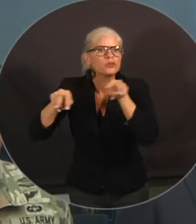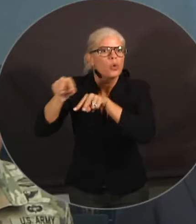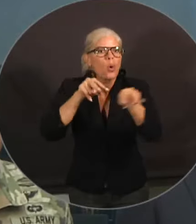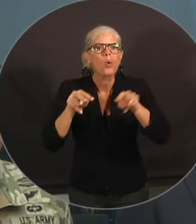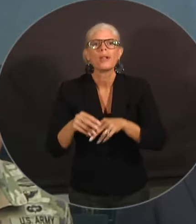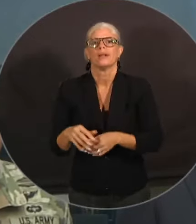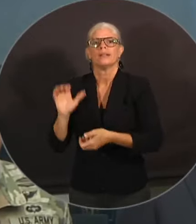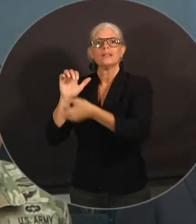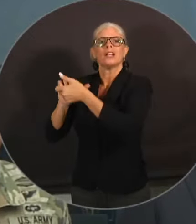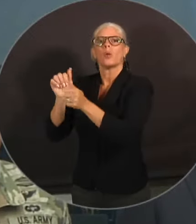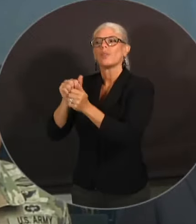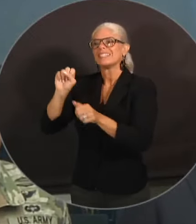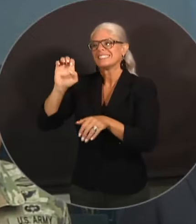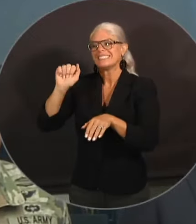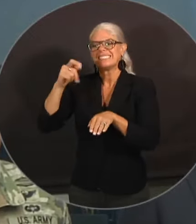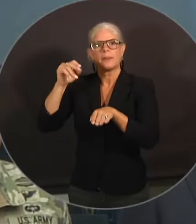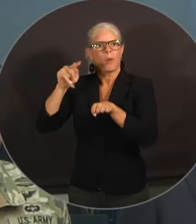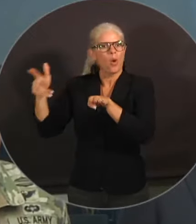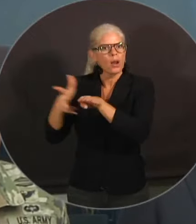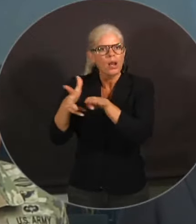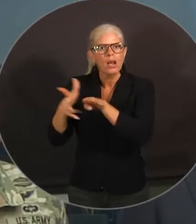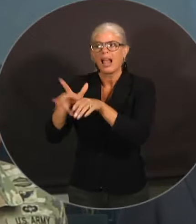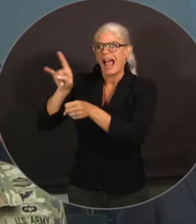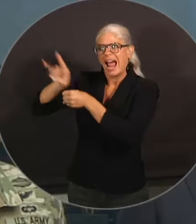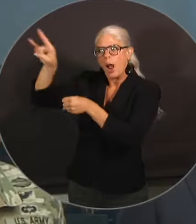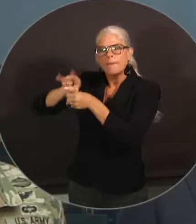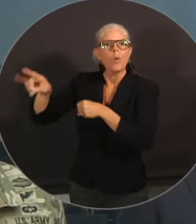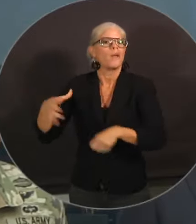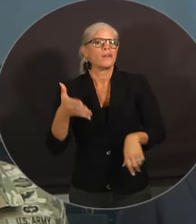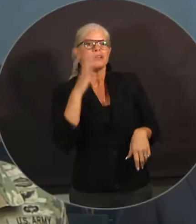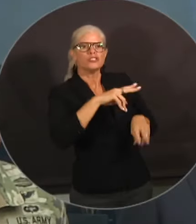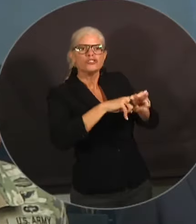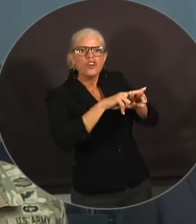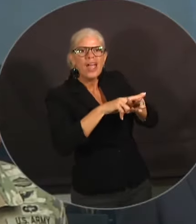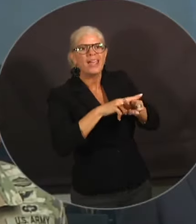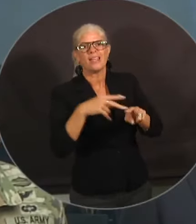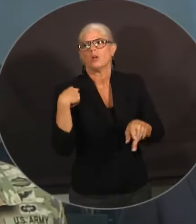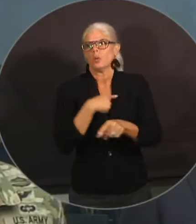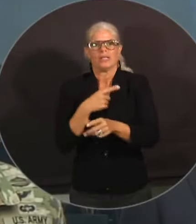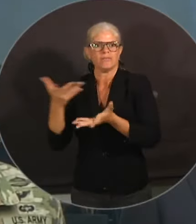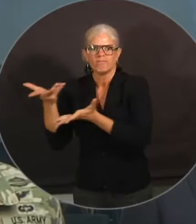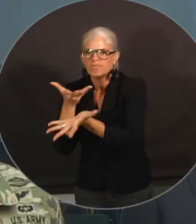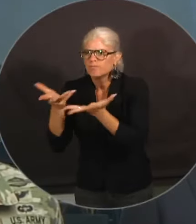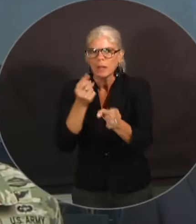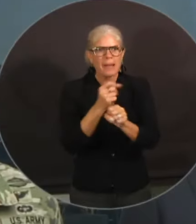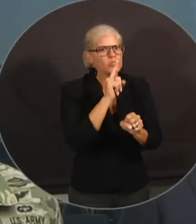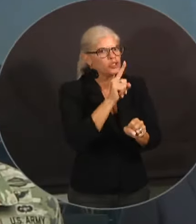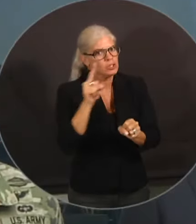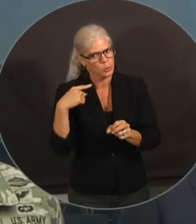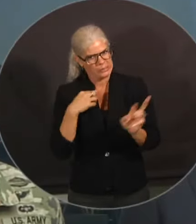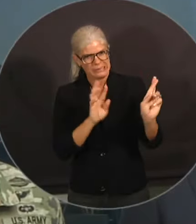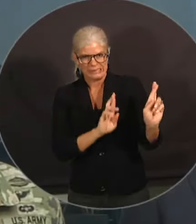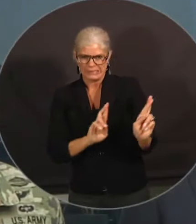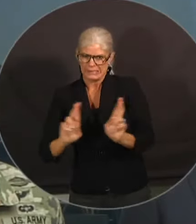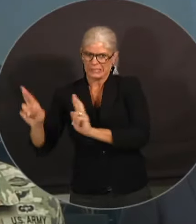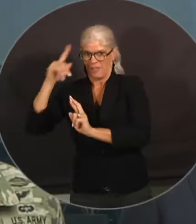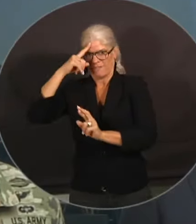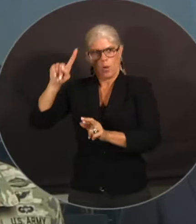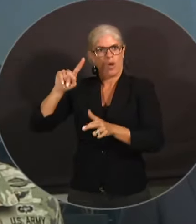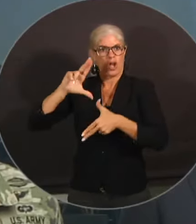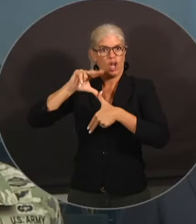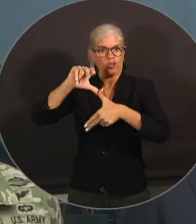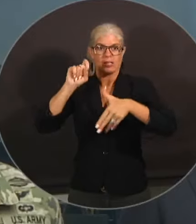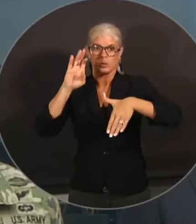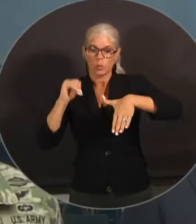seaports, airports, and rail. We have taken extensive efforts to prepare for this storm. As you heard from the Governor, we have nearly 2,000 team